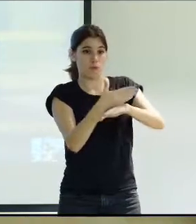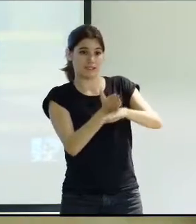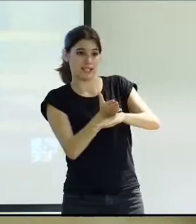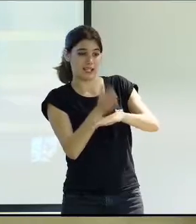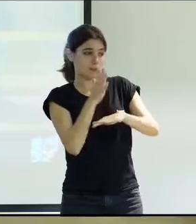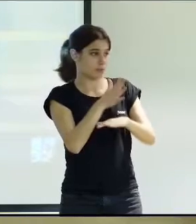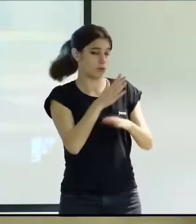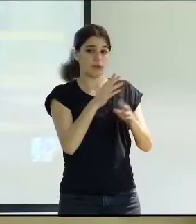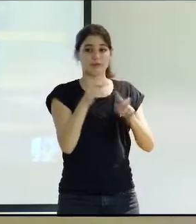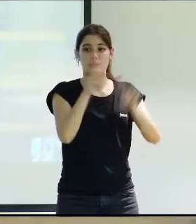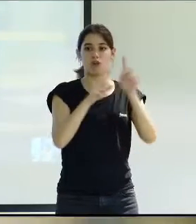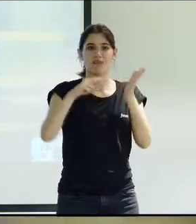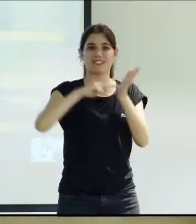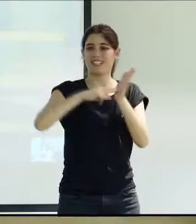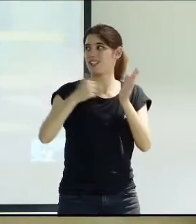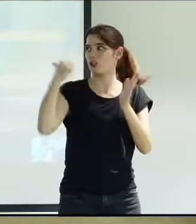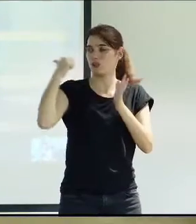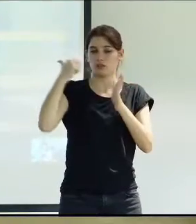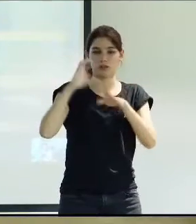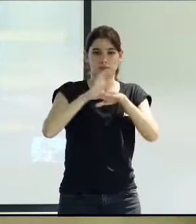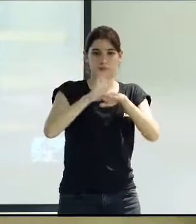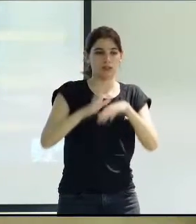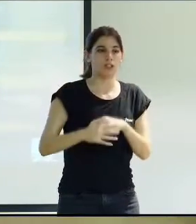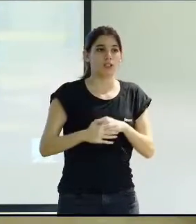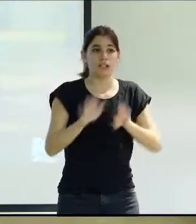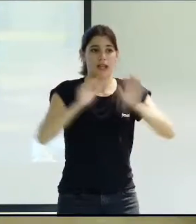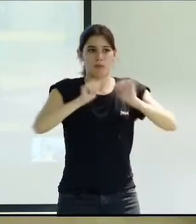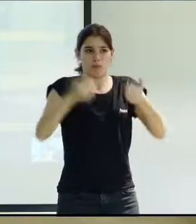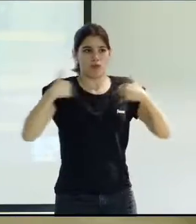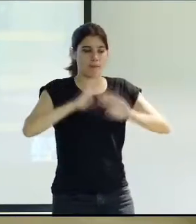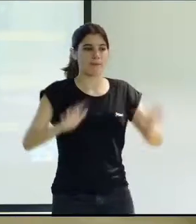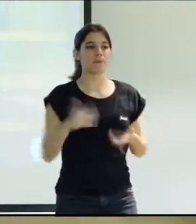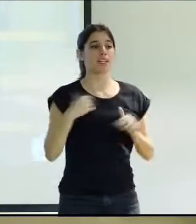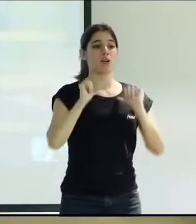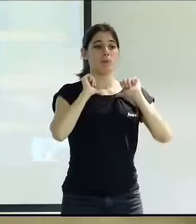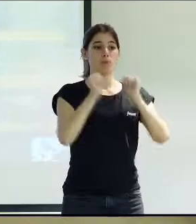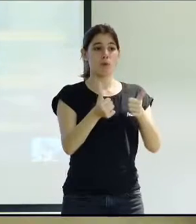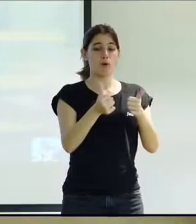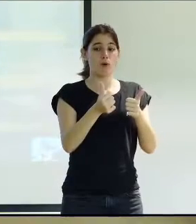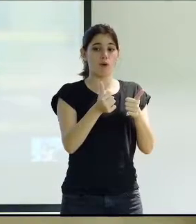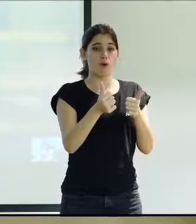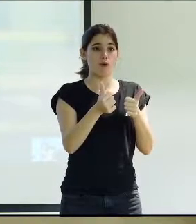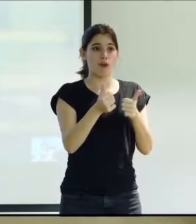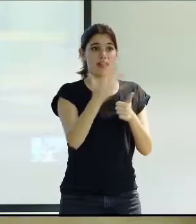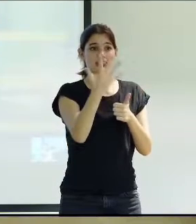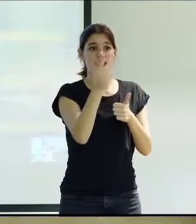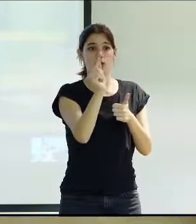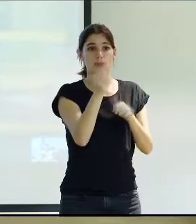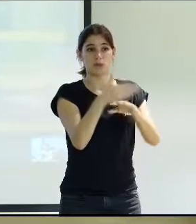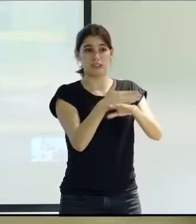in for him. That's why we're a little bit late getting started. This is Problem Solving